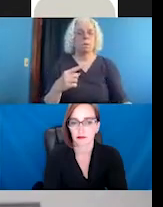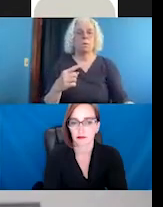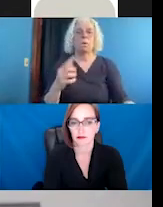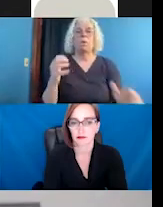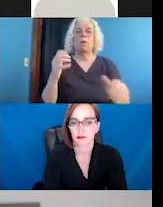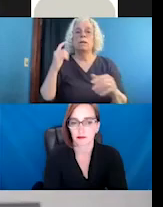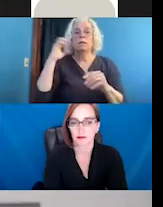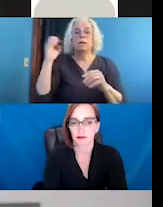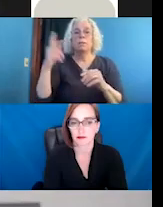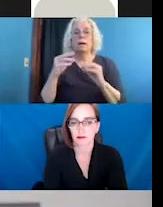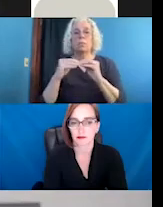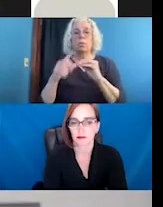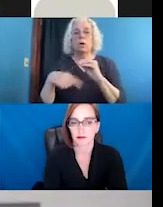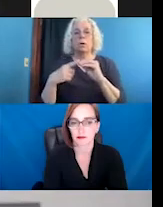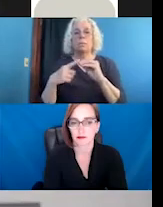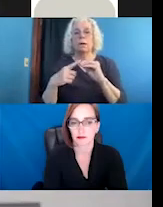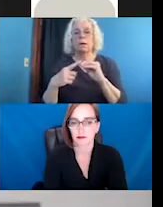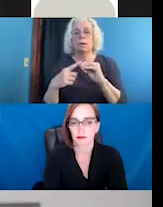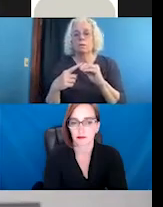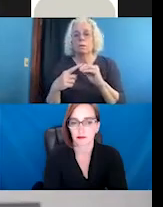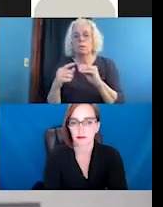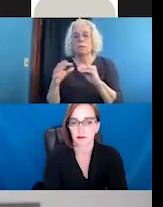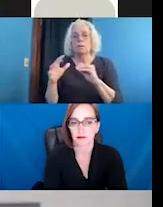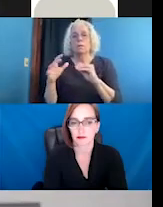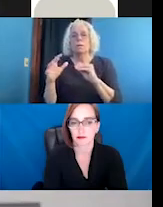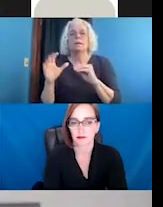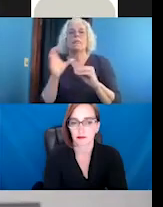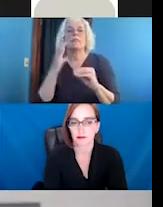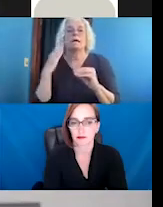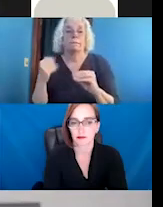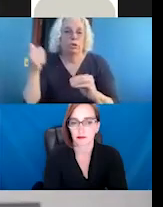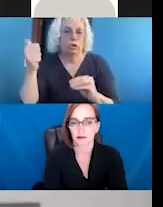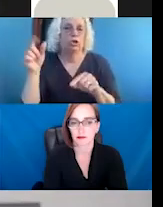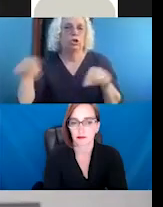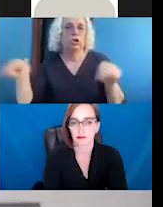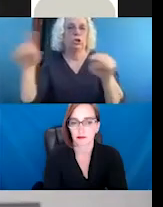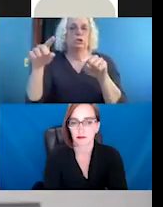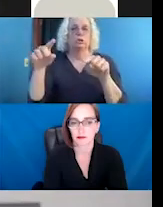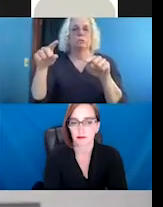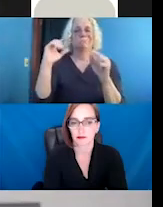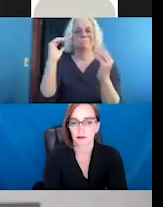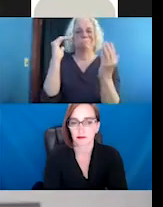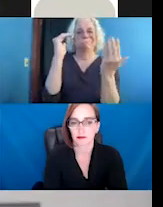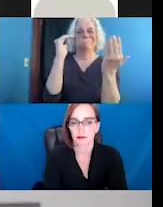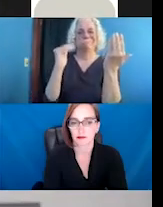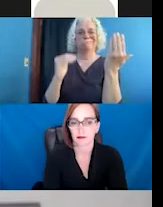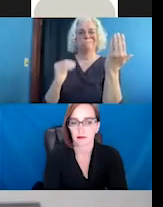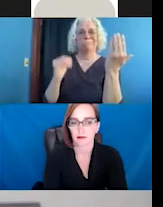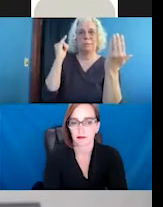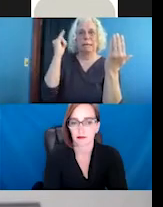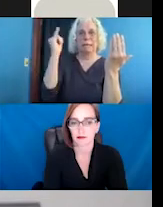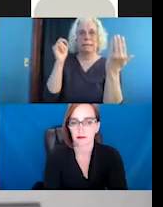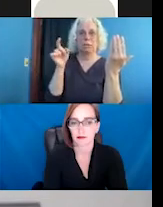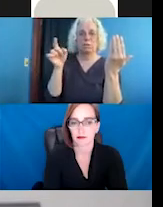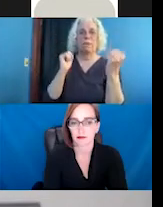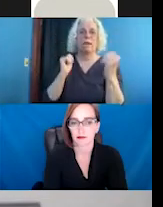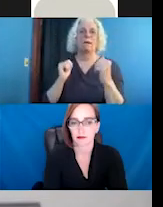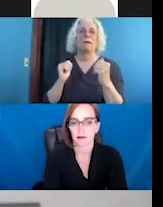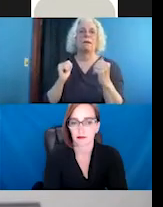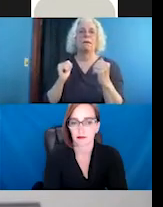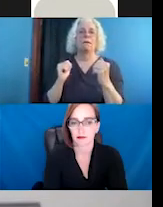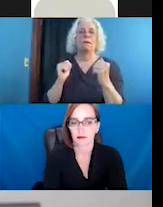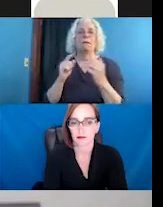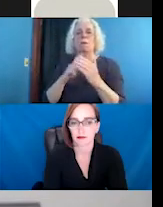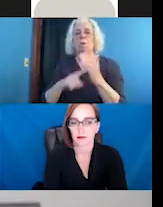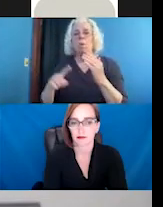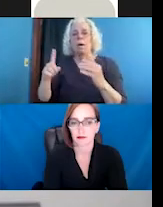more from commissioners on that list of ideas that were out there and what was funded, what